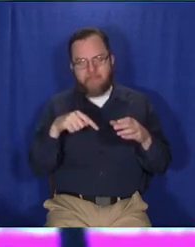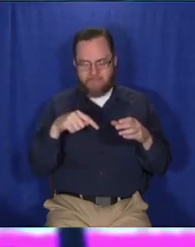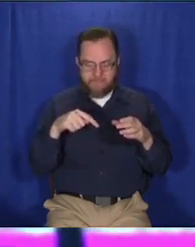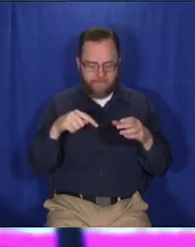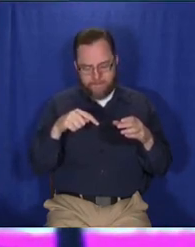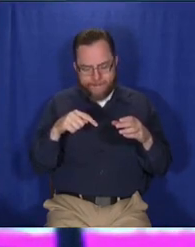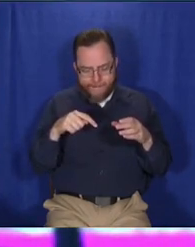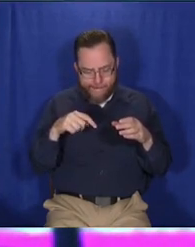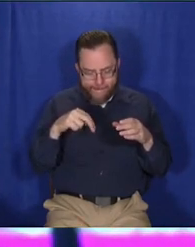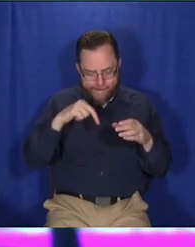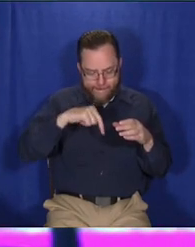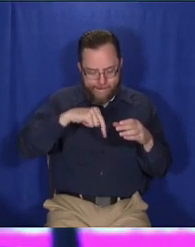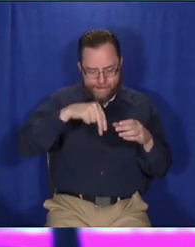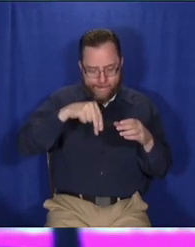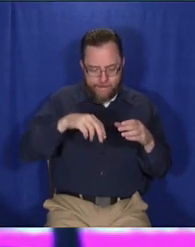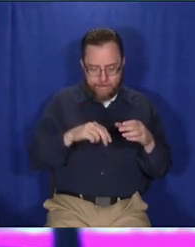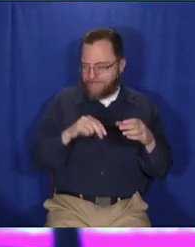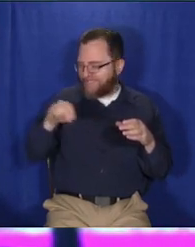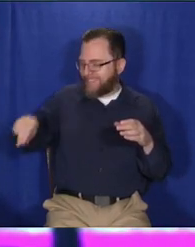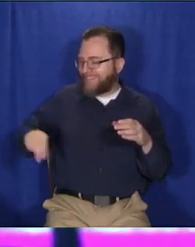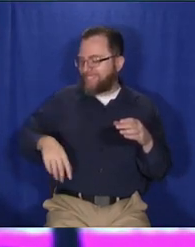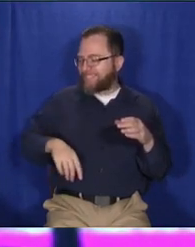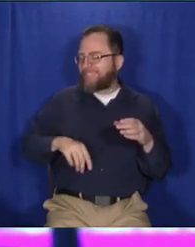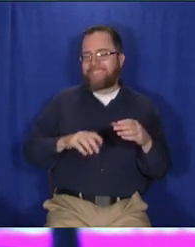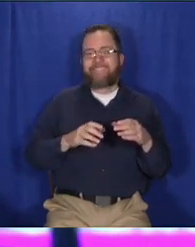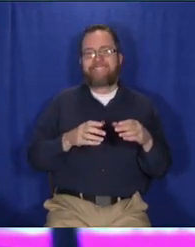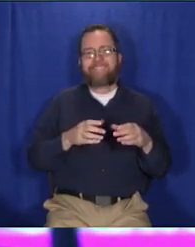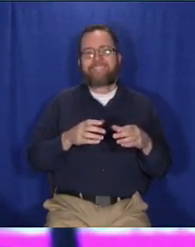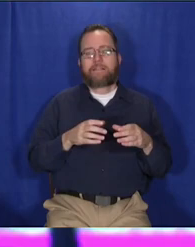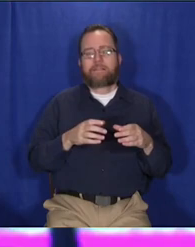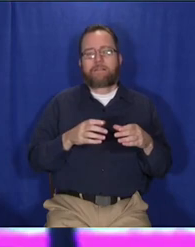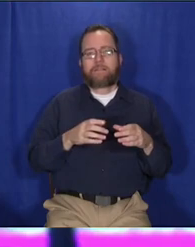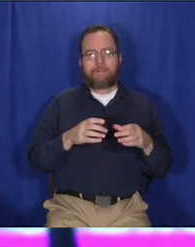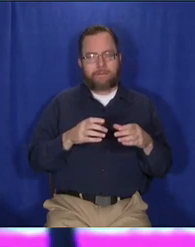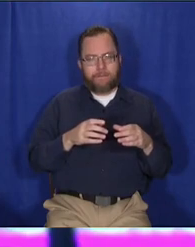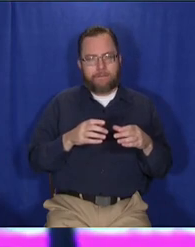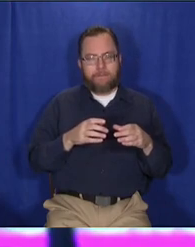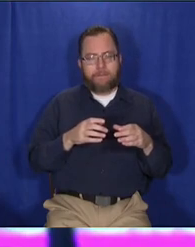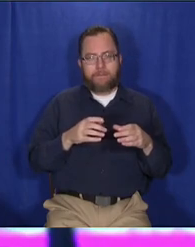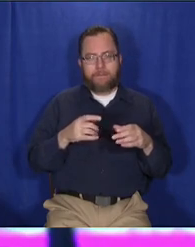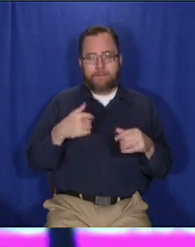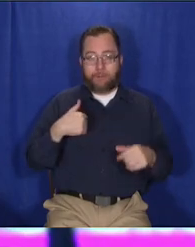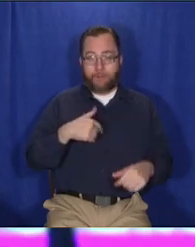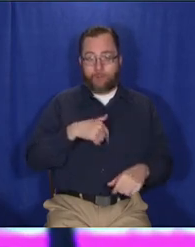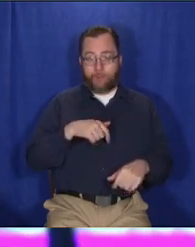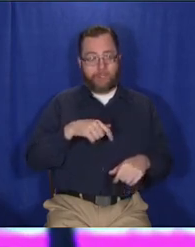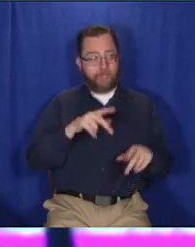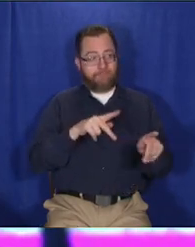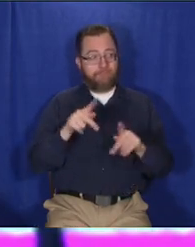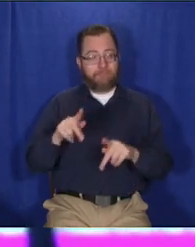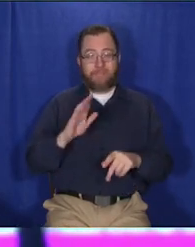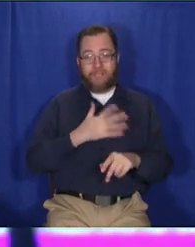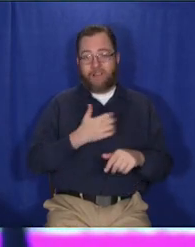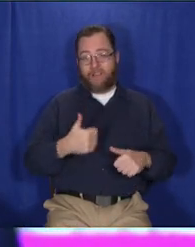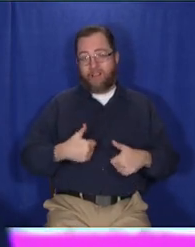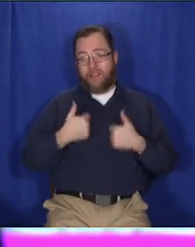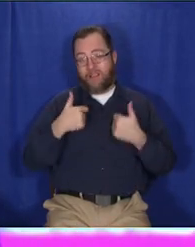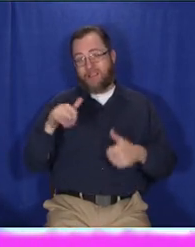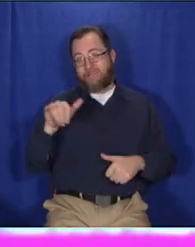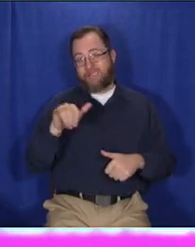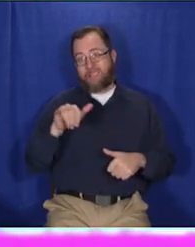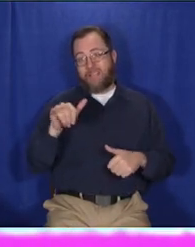tend to say, hold up, God. You can't have the pieces of my life and the pieces of my budget that I actually want the